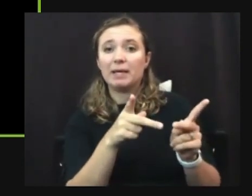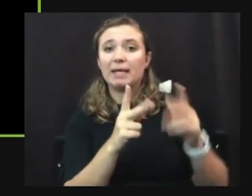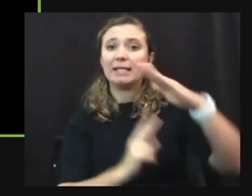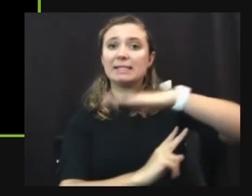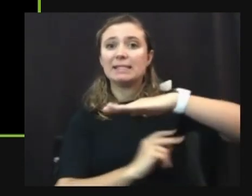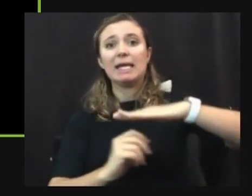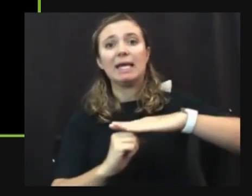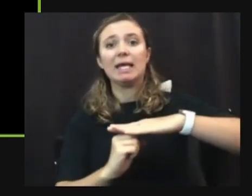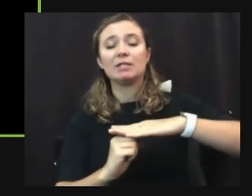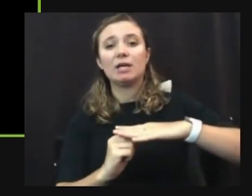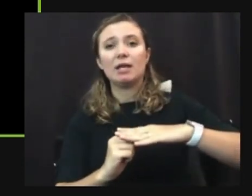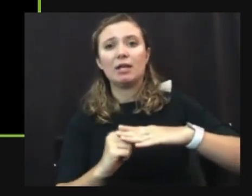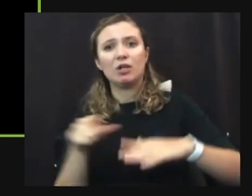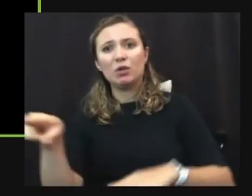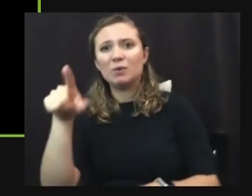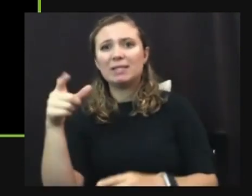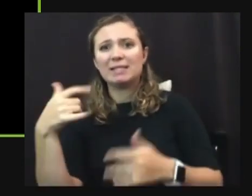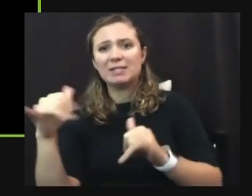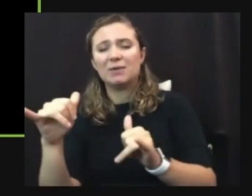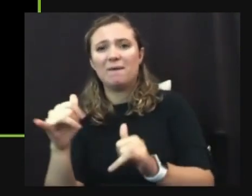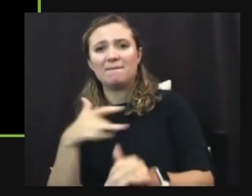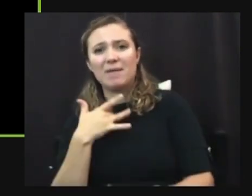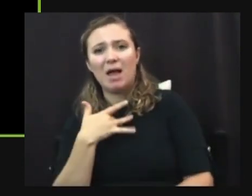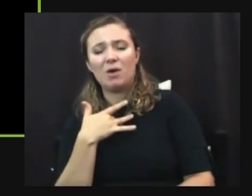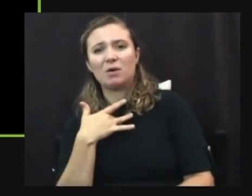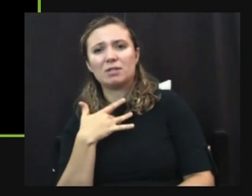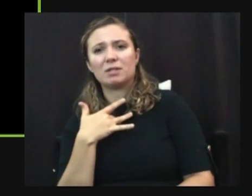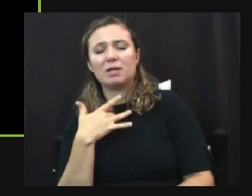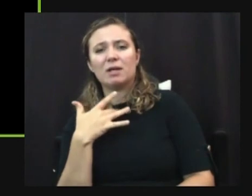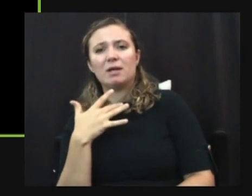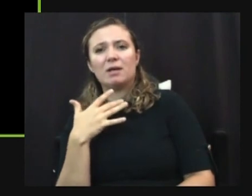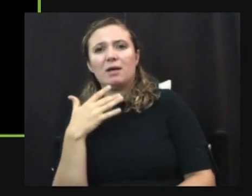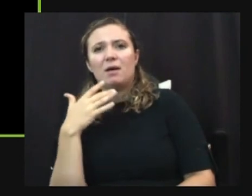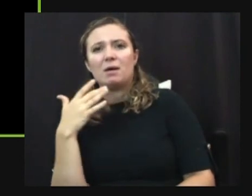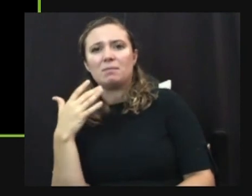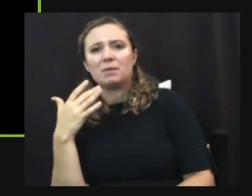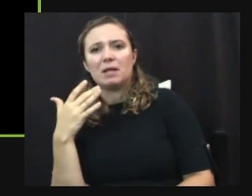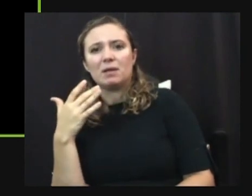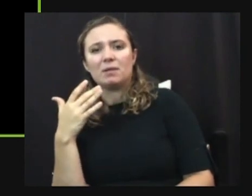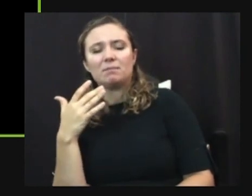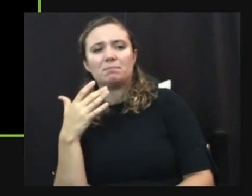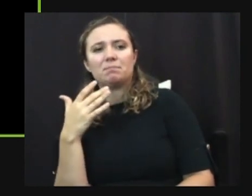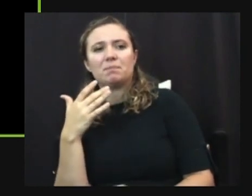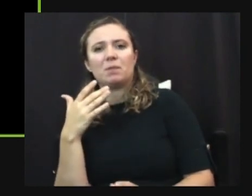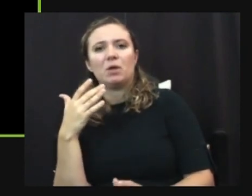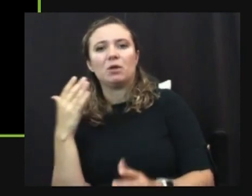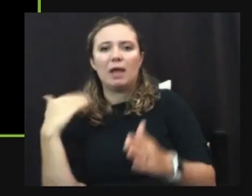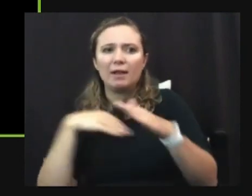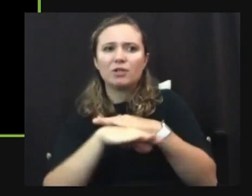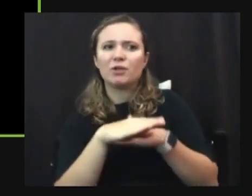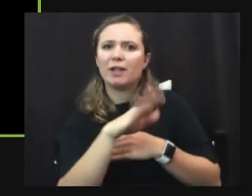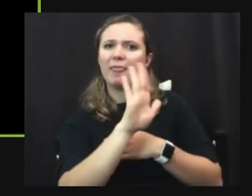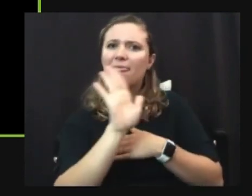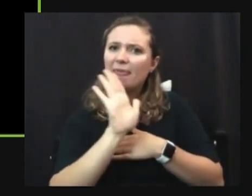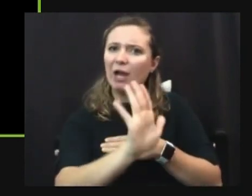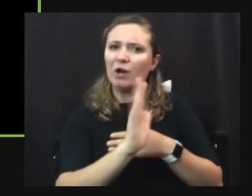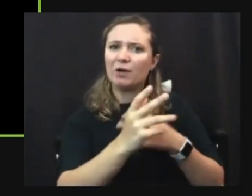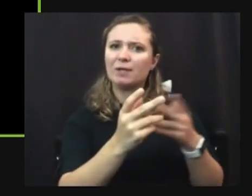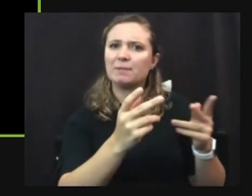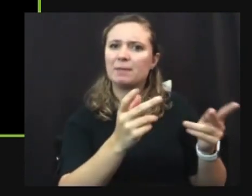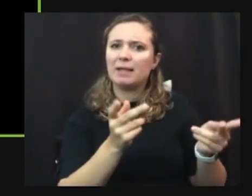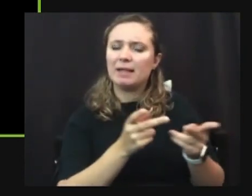your position to come into that space and say, prove yourself, without knowing anything about